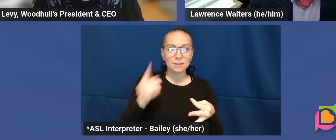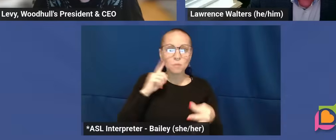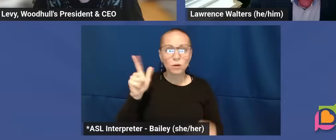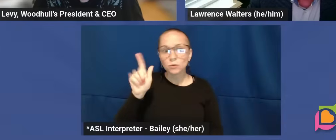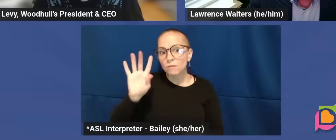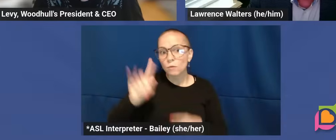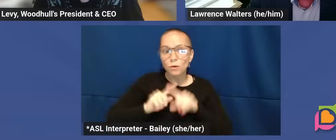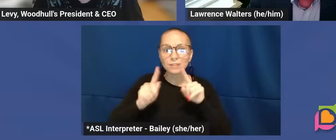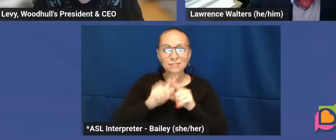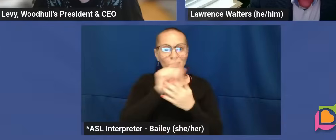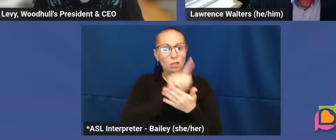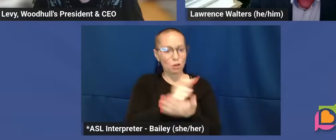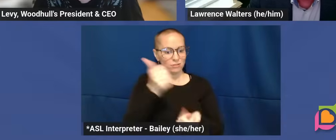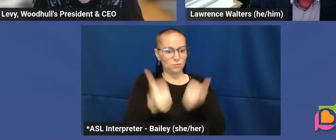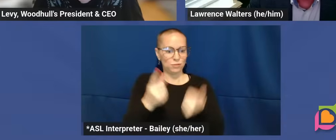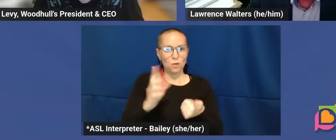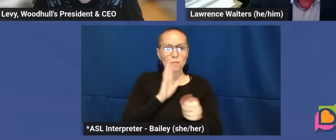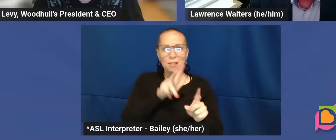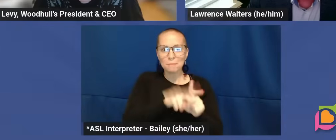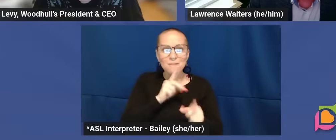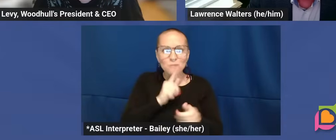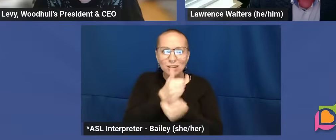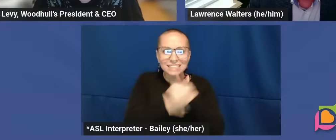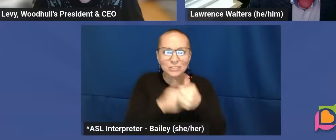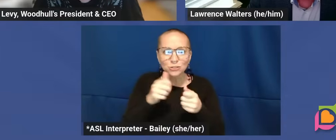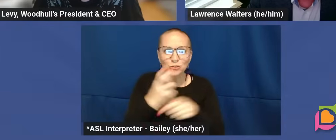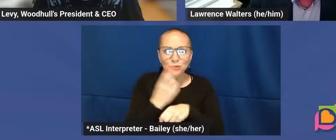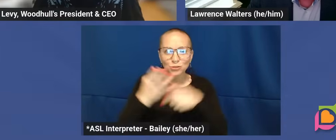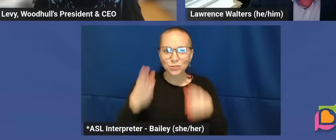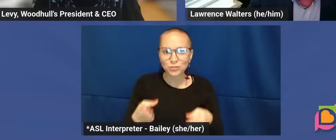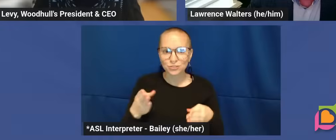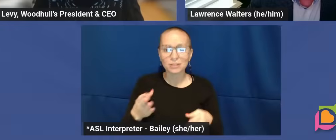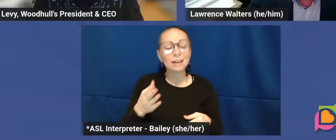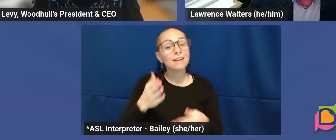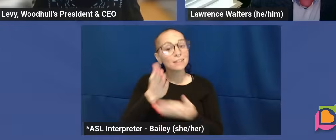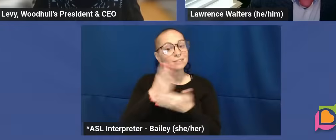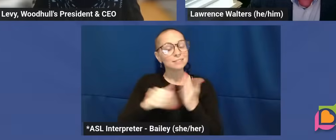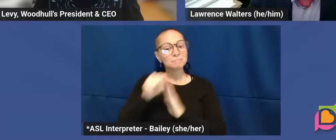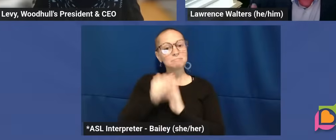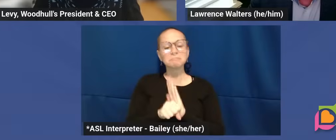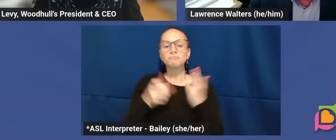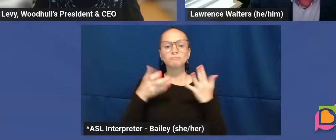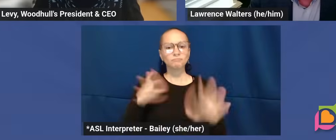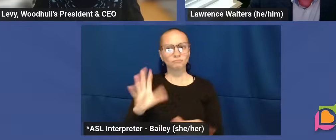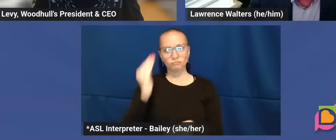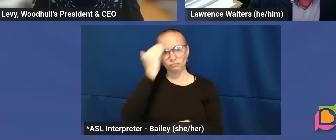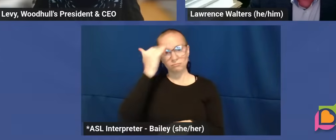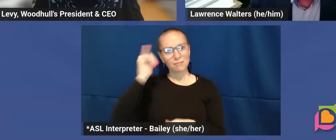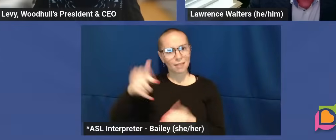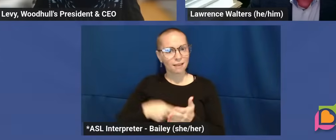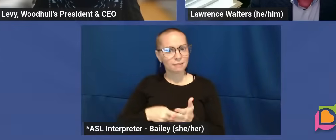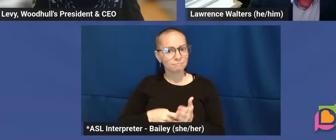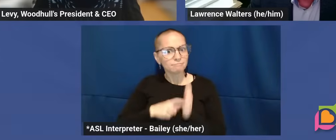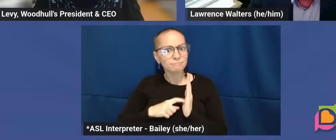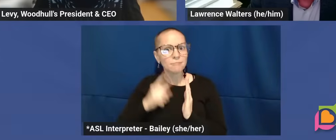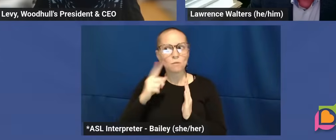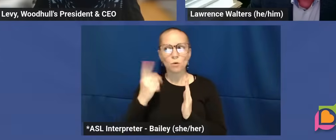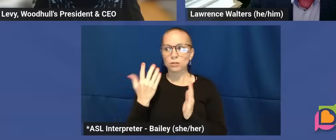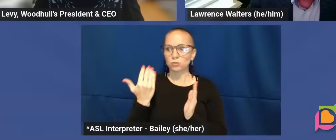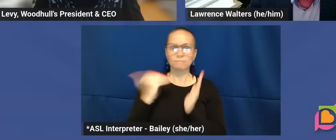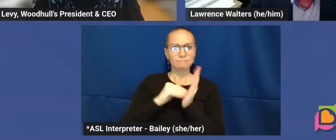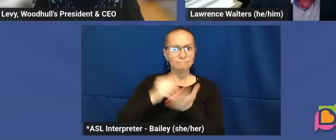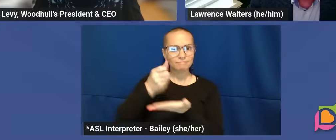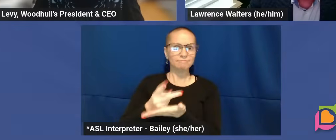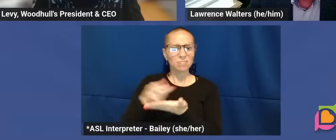different laws, which one applies to each user. And in some states, like I said, you've got an obligation to re-verify once you've verified